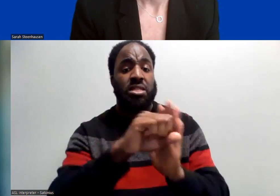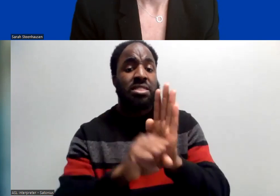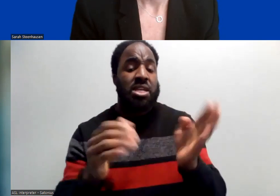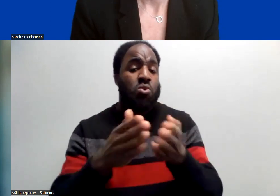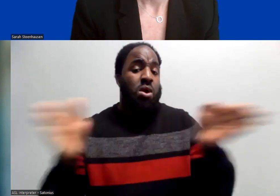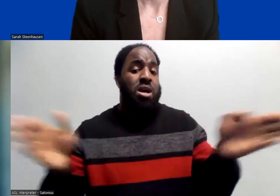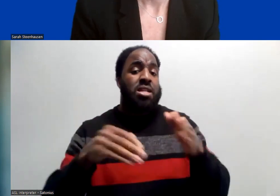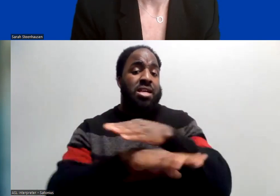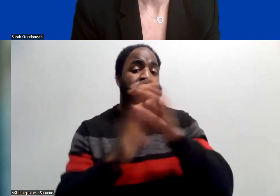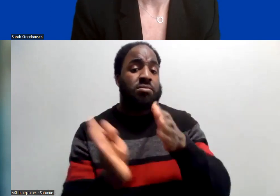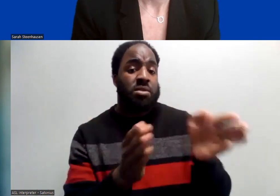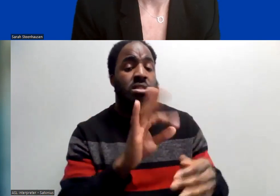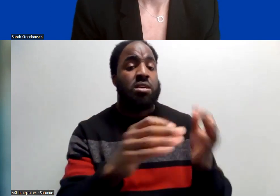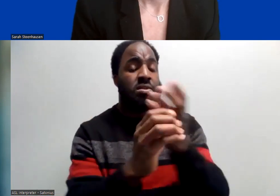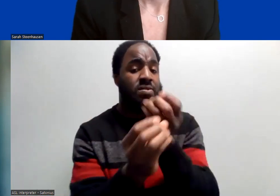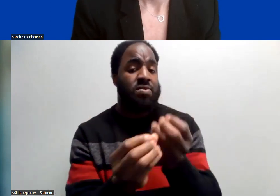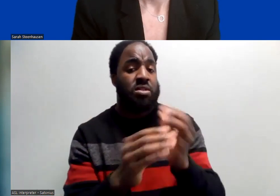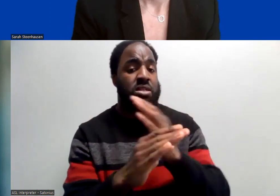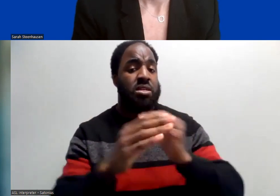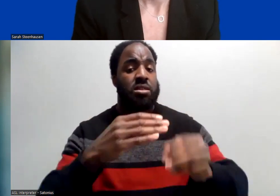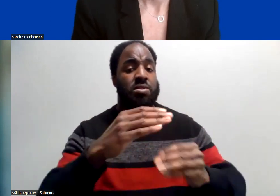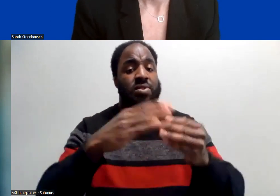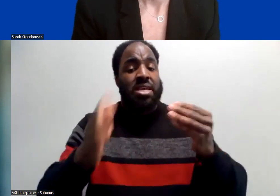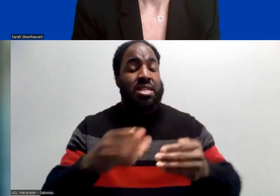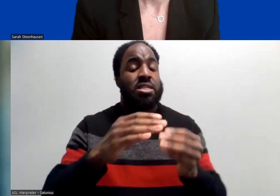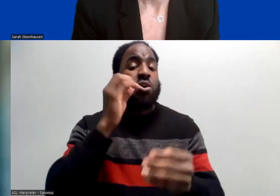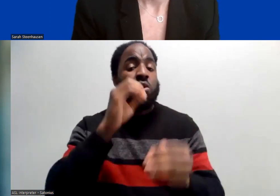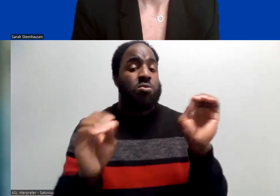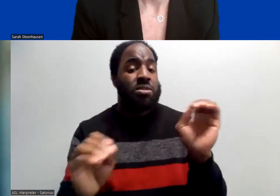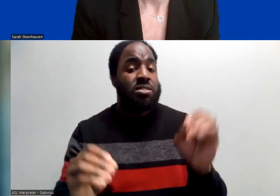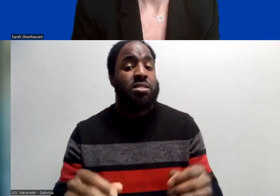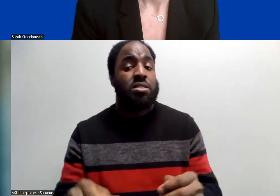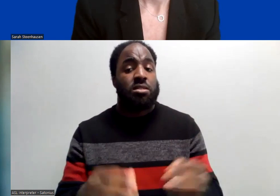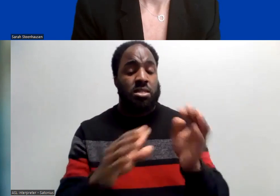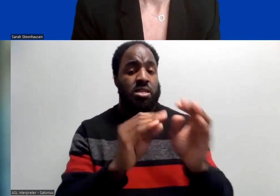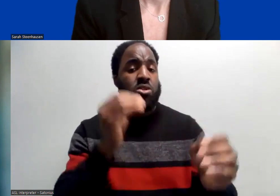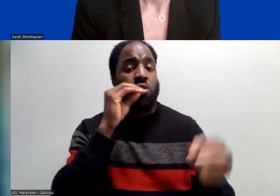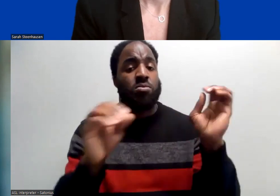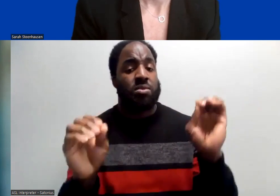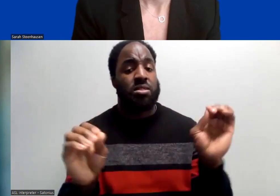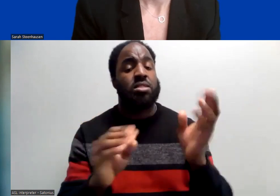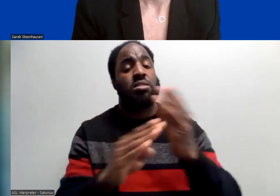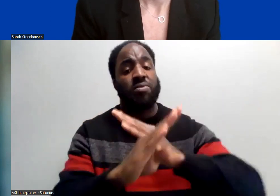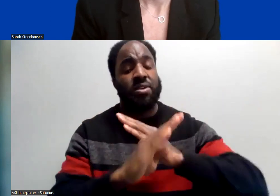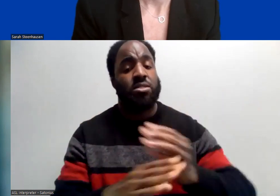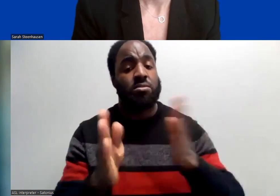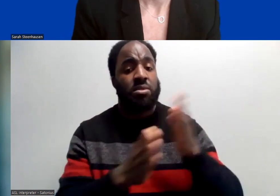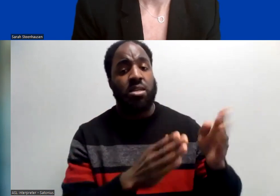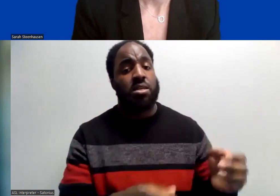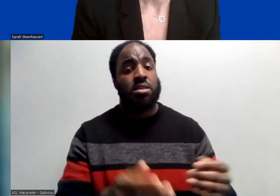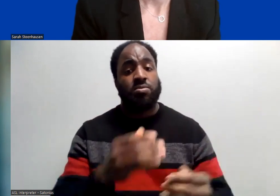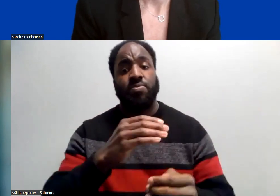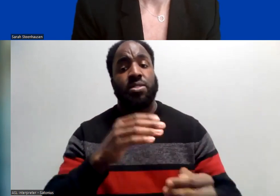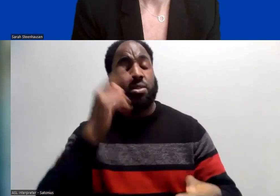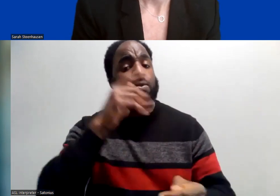plan on preventing and ending homelessness and local homelessness plans, including data collection and annual reporting on older adults